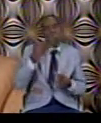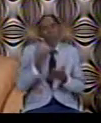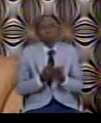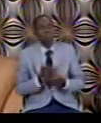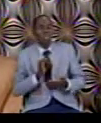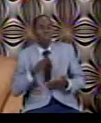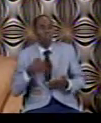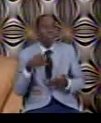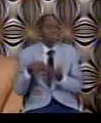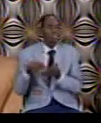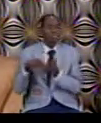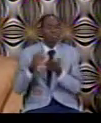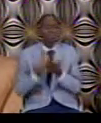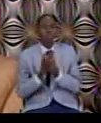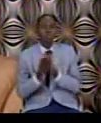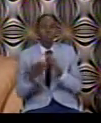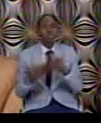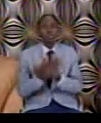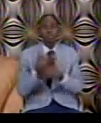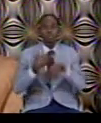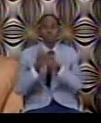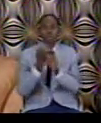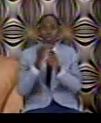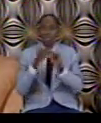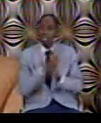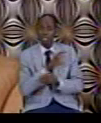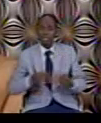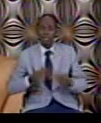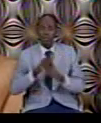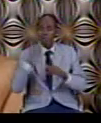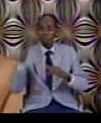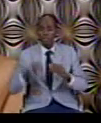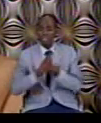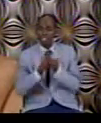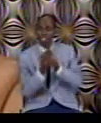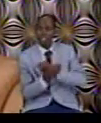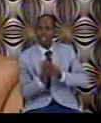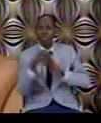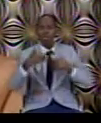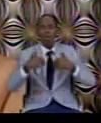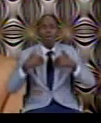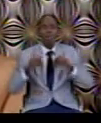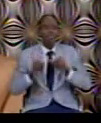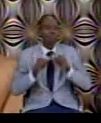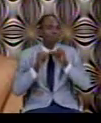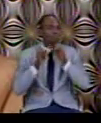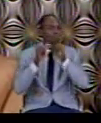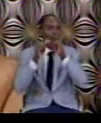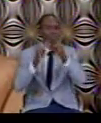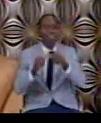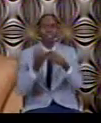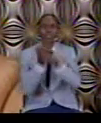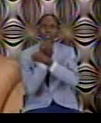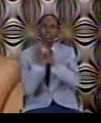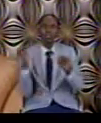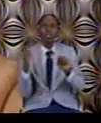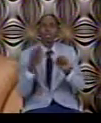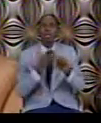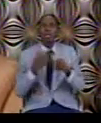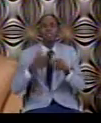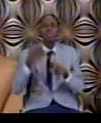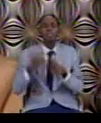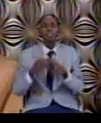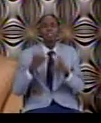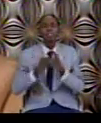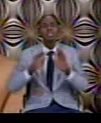You become a new creature in Christ and you are totally changed and you have enduring salvation. And then he gives